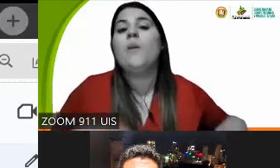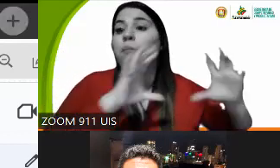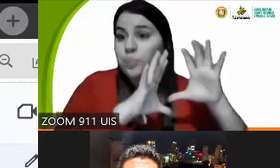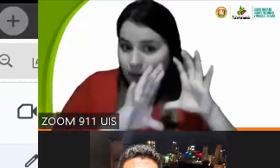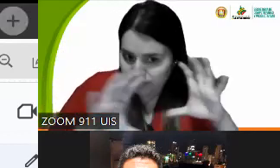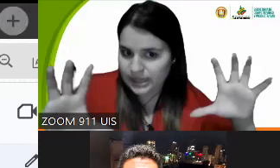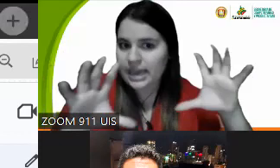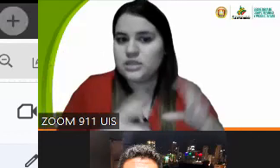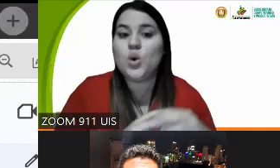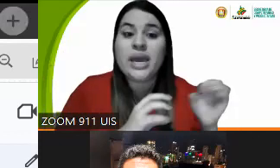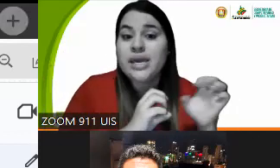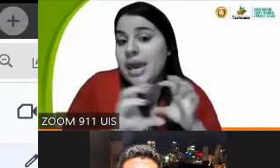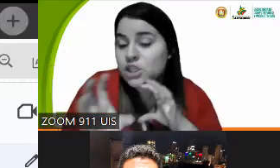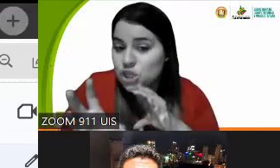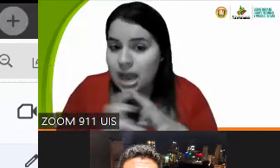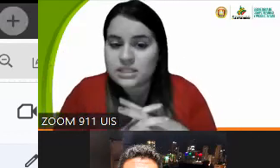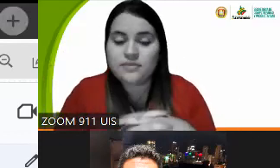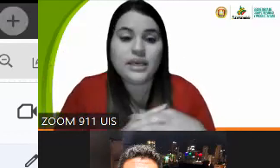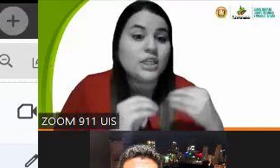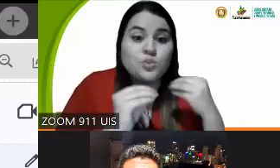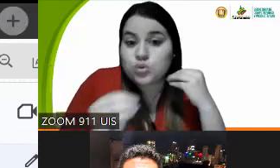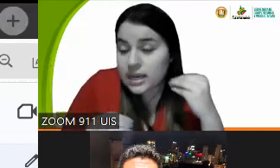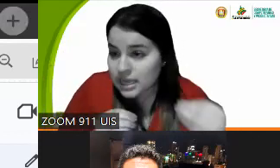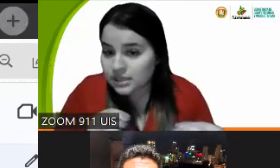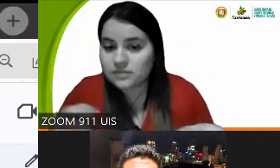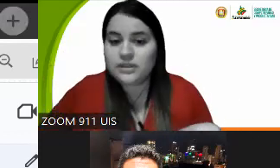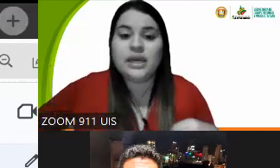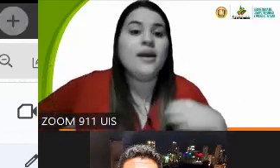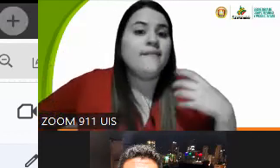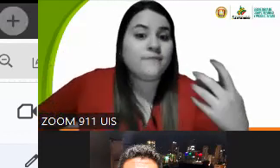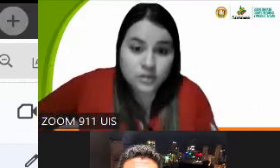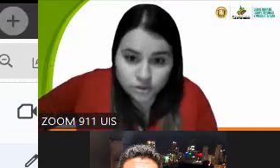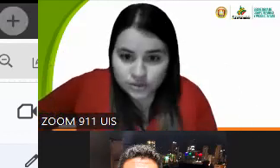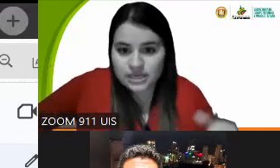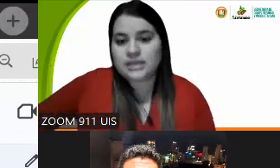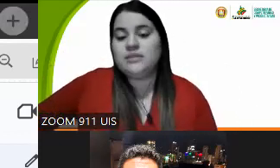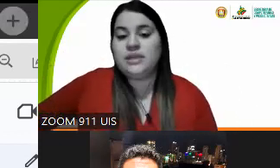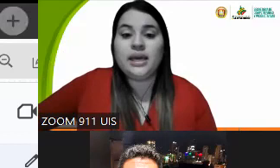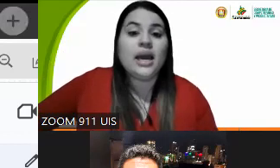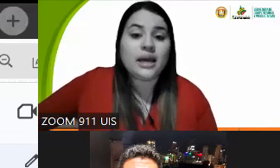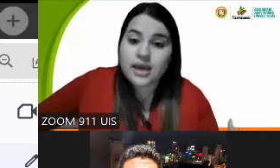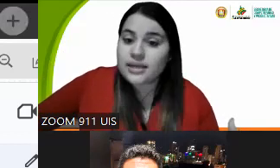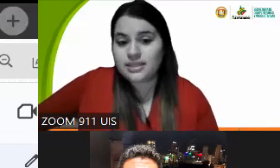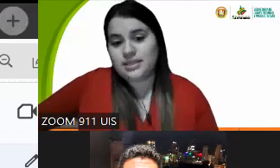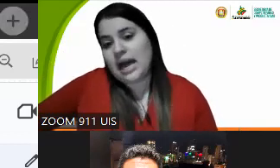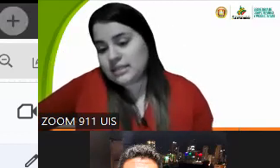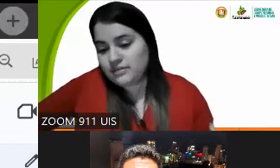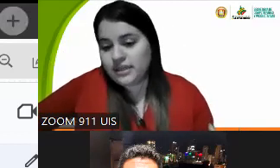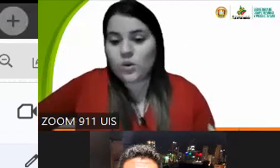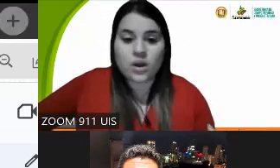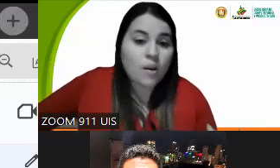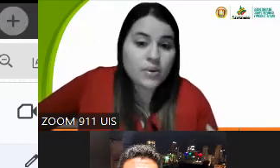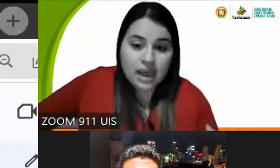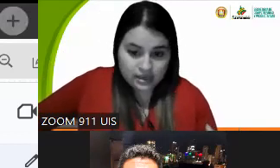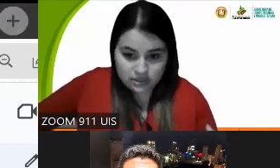says blank. So engage actively, express actively, filters actively, guts